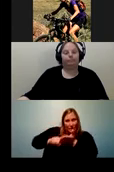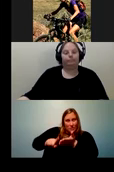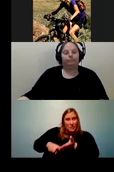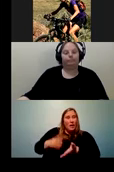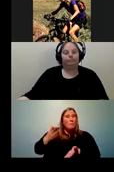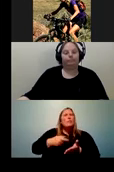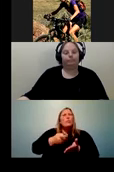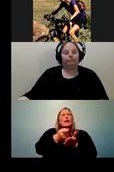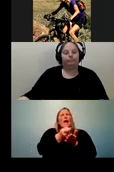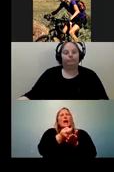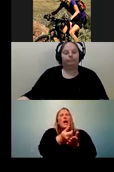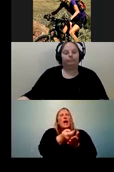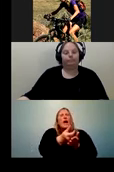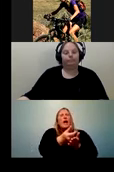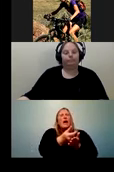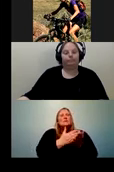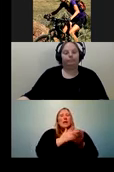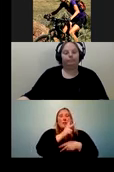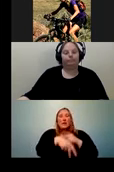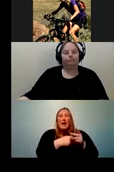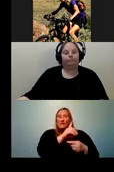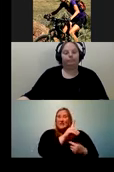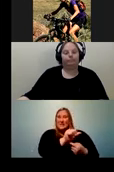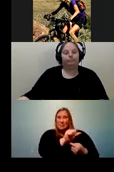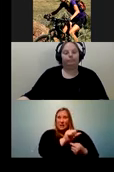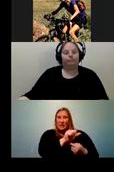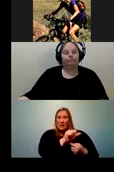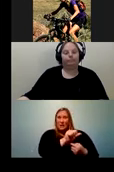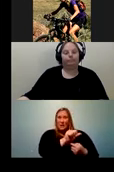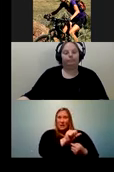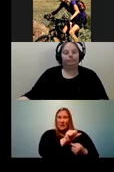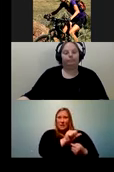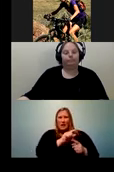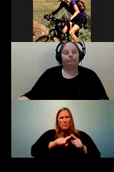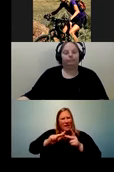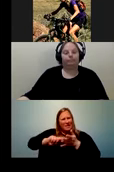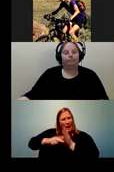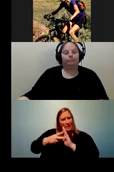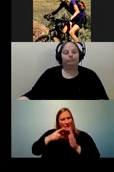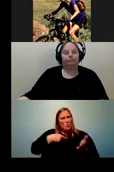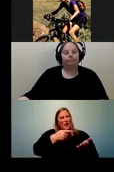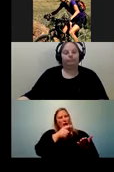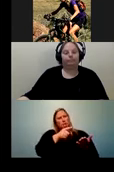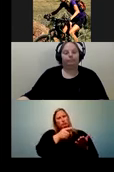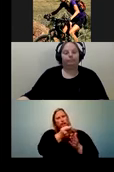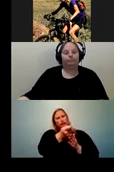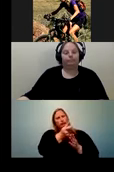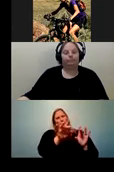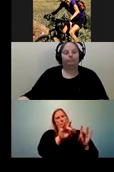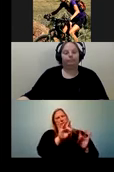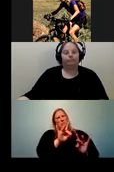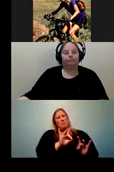certain types of disabilities, but that also means eliminate certain types of people. And what about